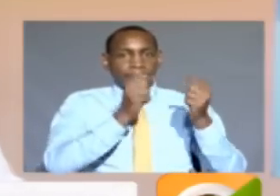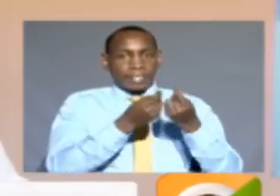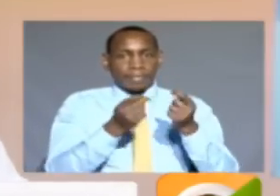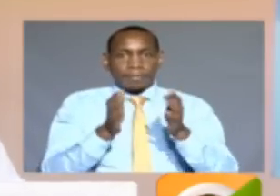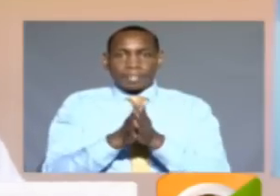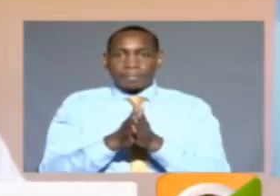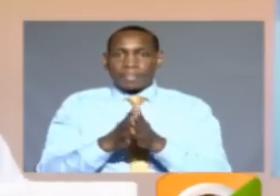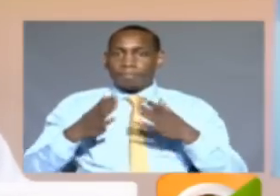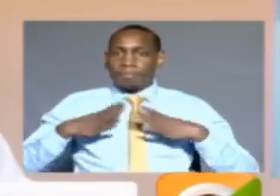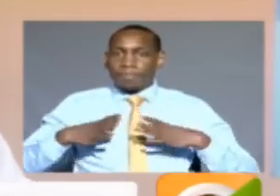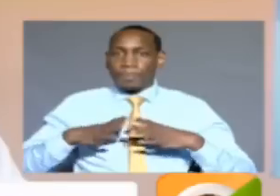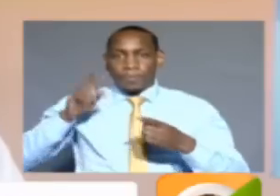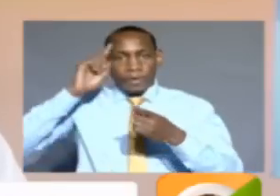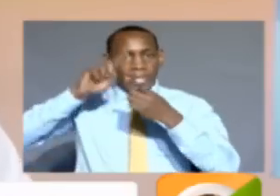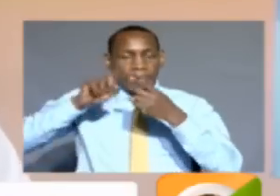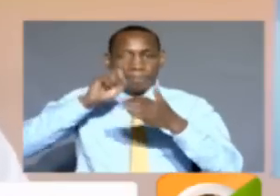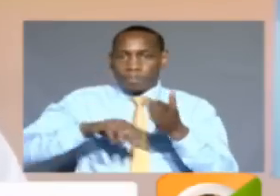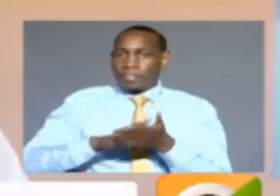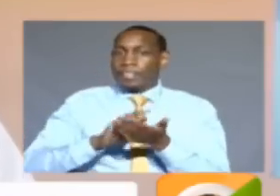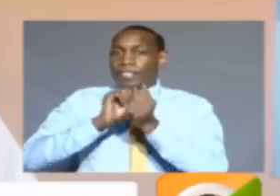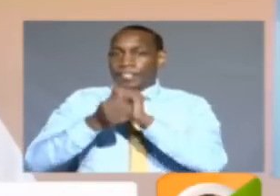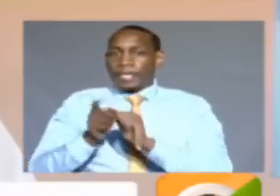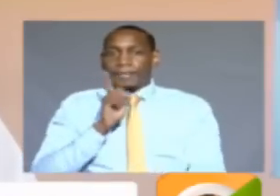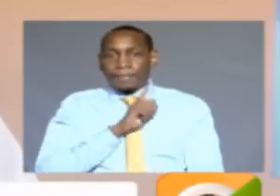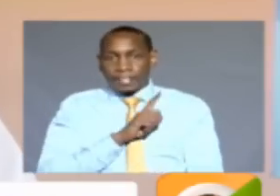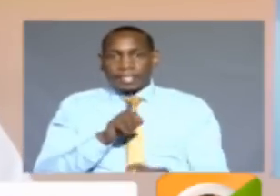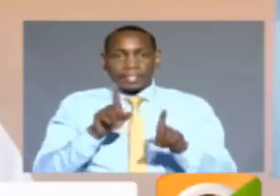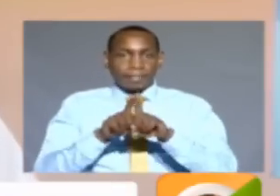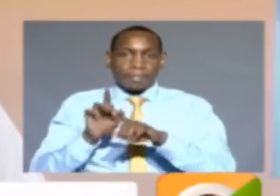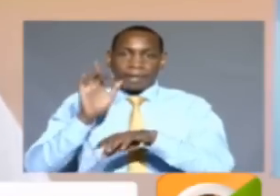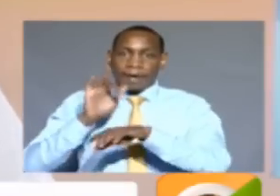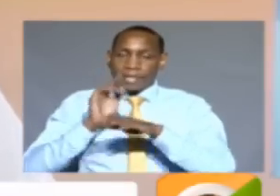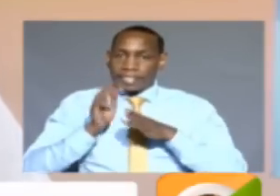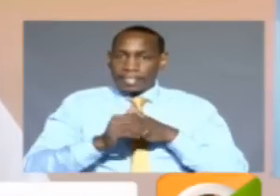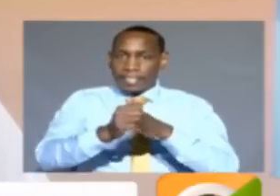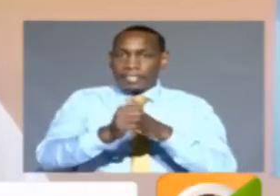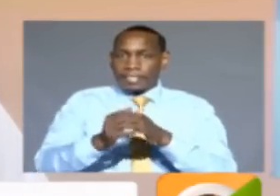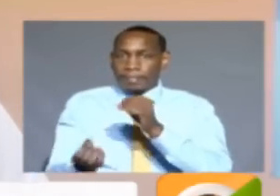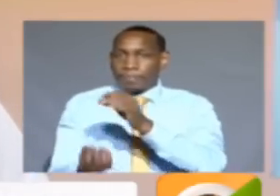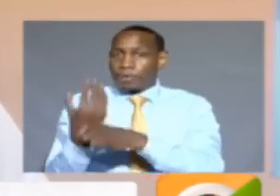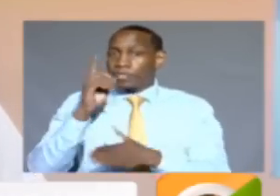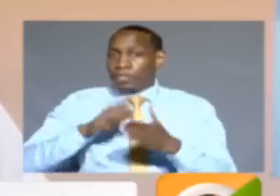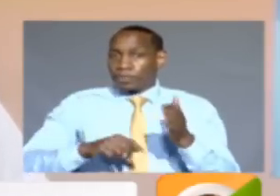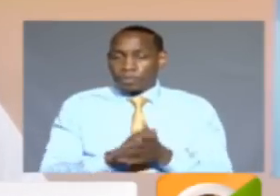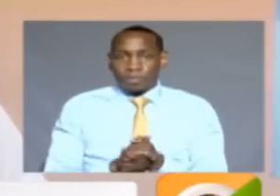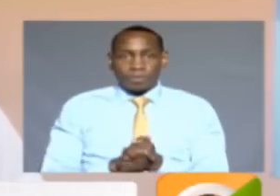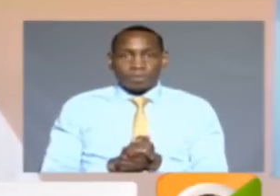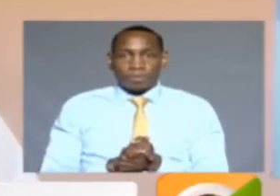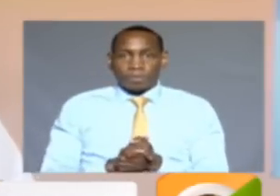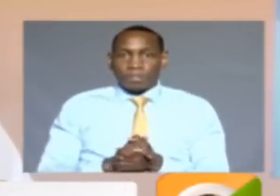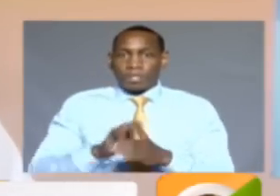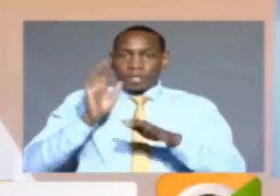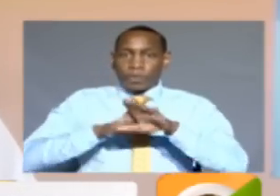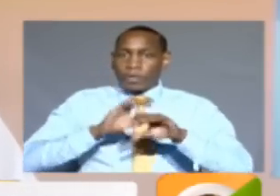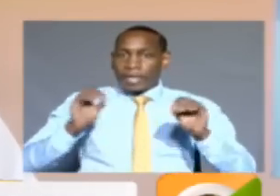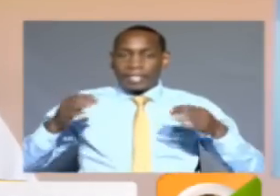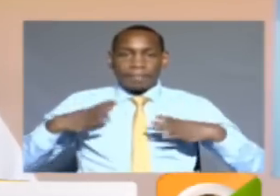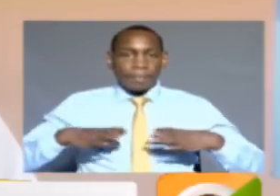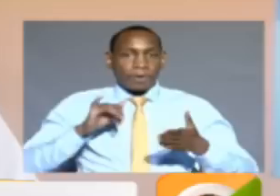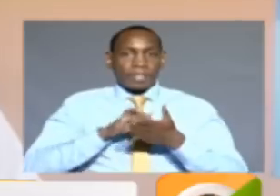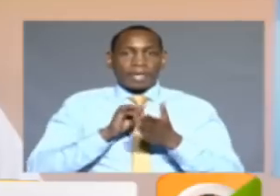of the population have changed, and that is hurting leadership. It's producing very, very useless people who